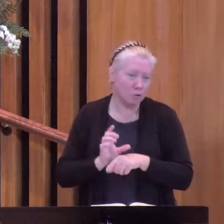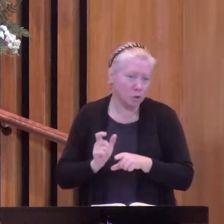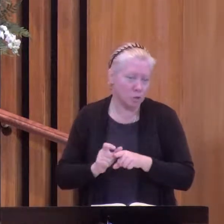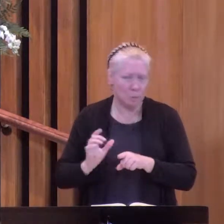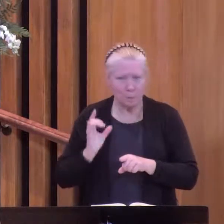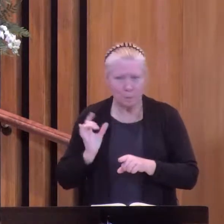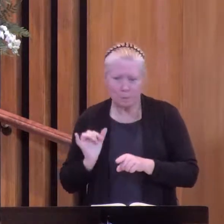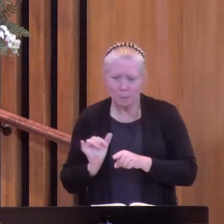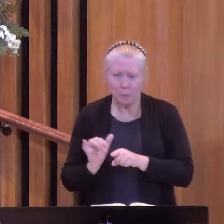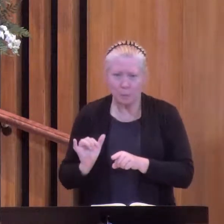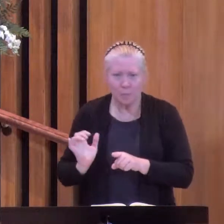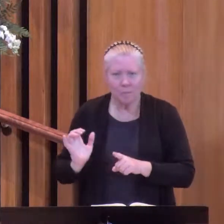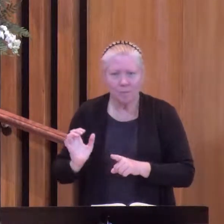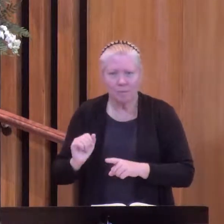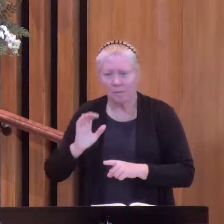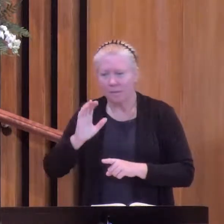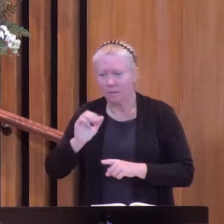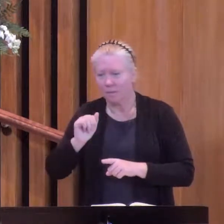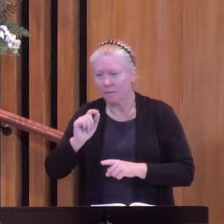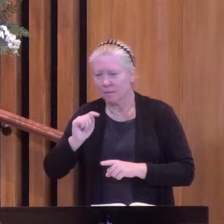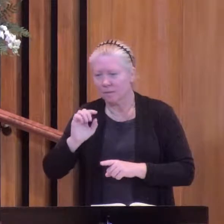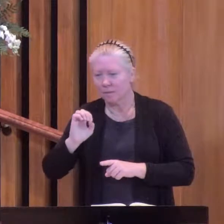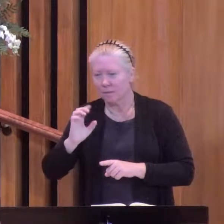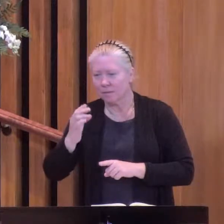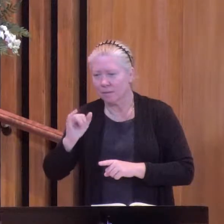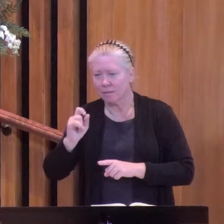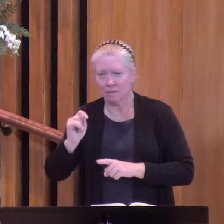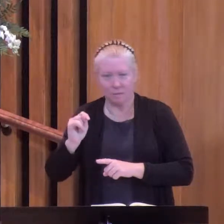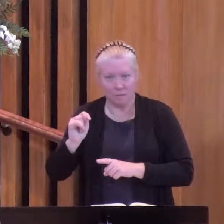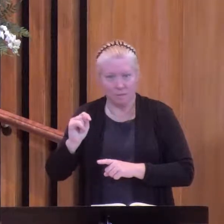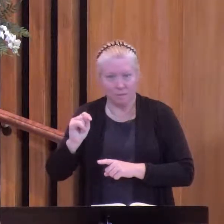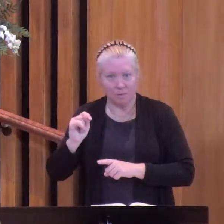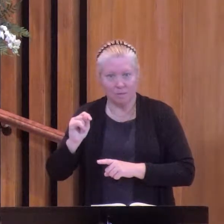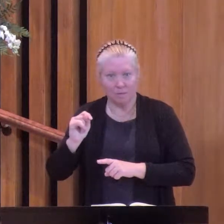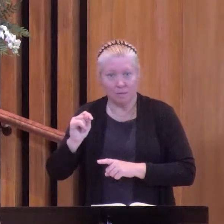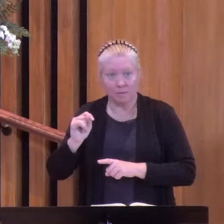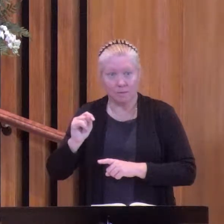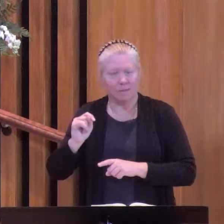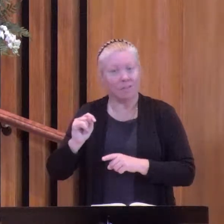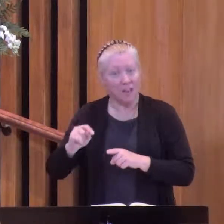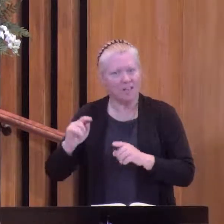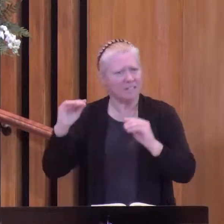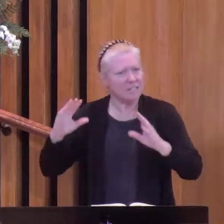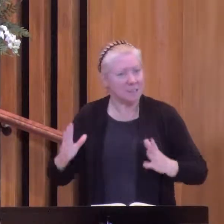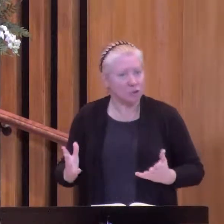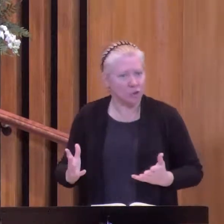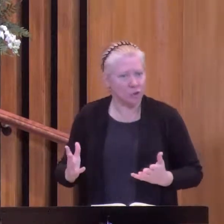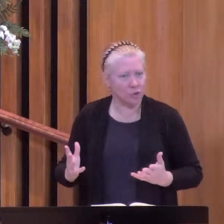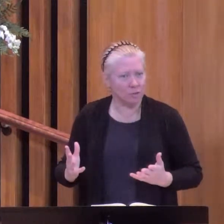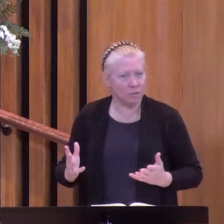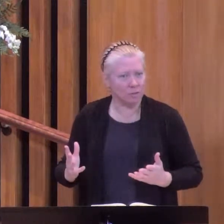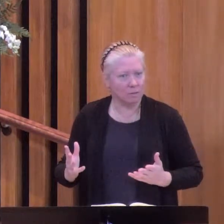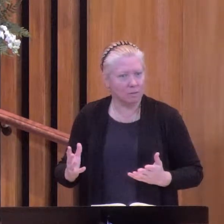is. But we must use those types of words to distinguish ourselves